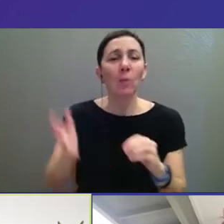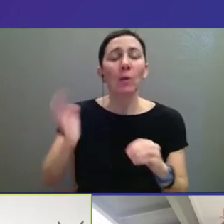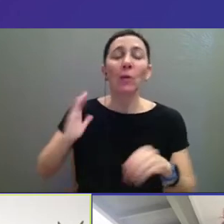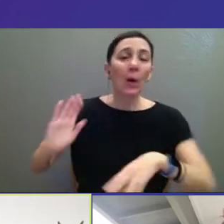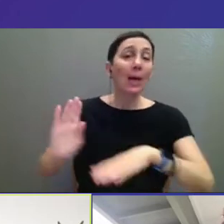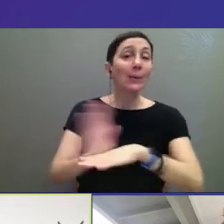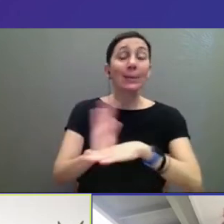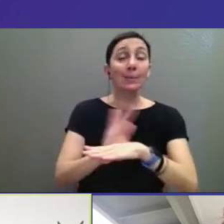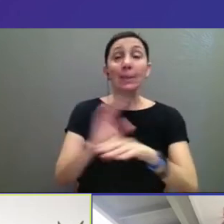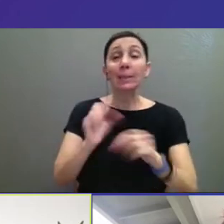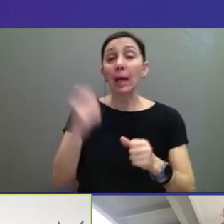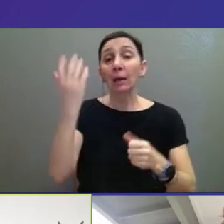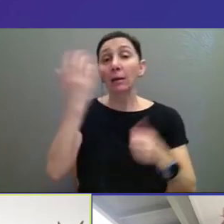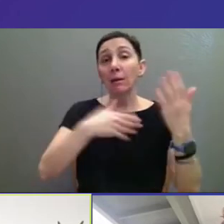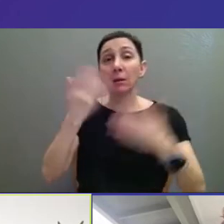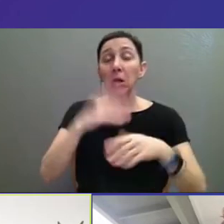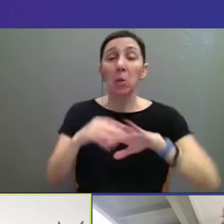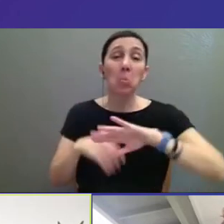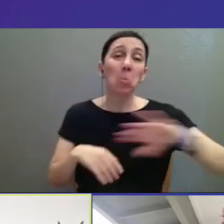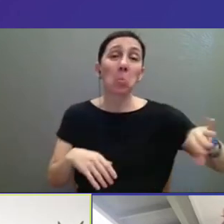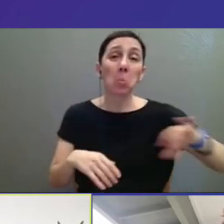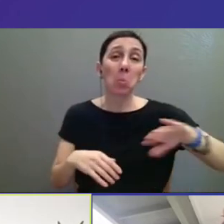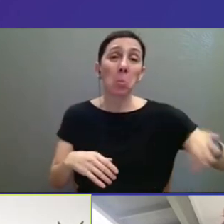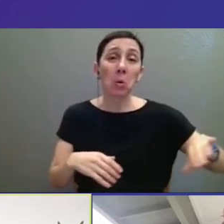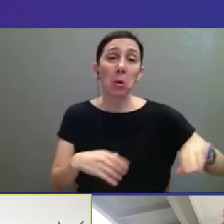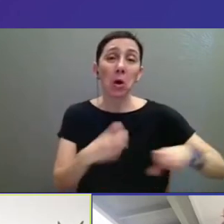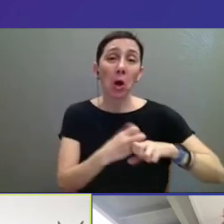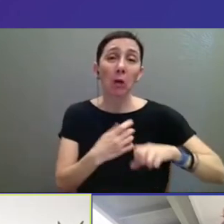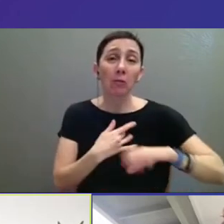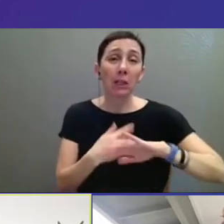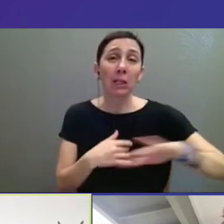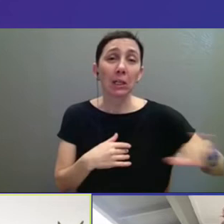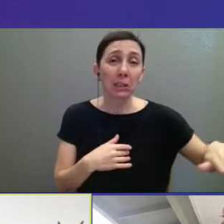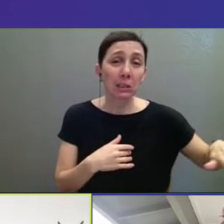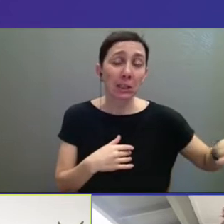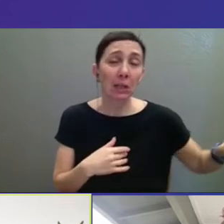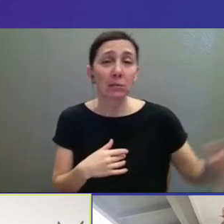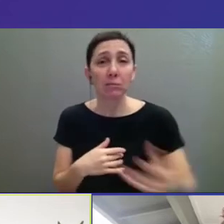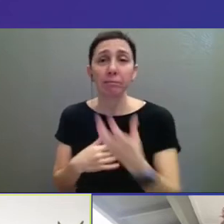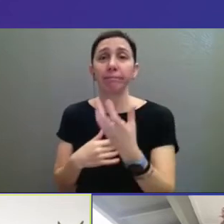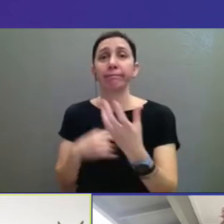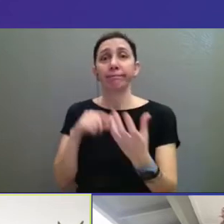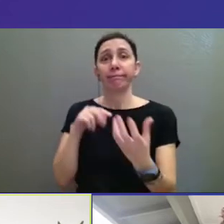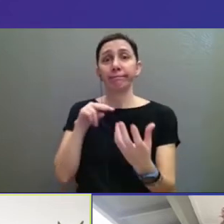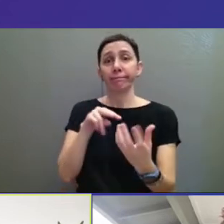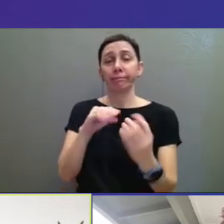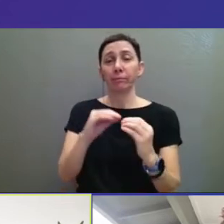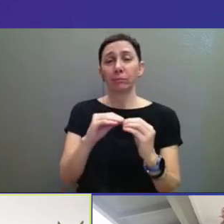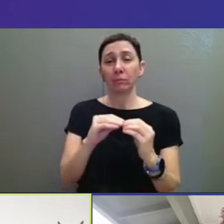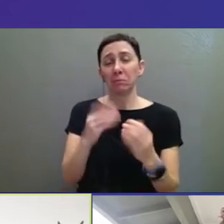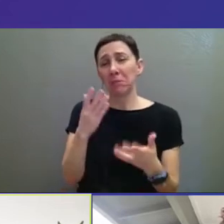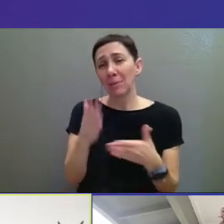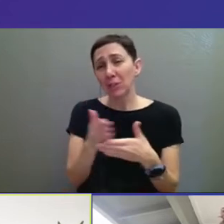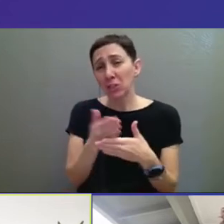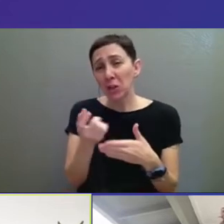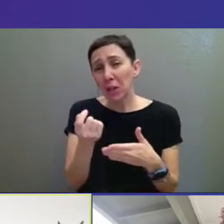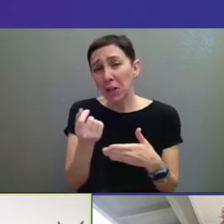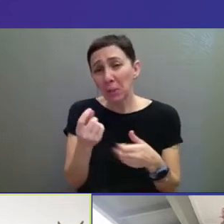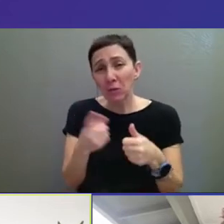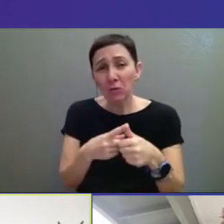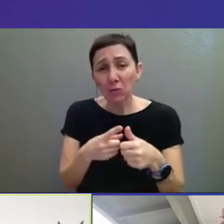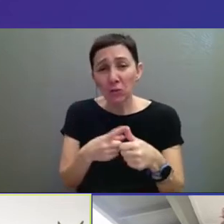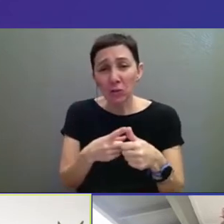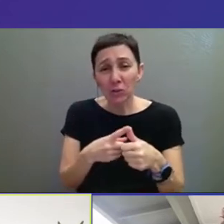like put over there, and then suddenly they showed up more. So maybe you can just share this first, like on a